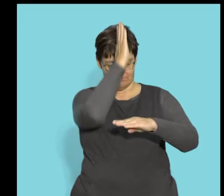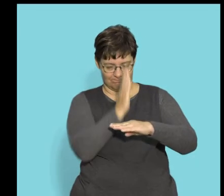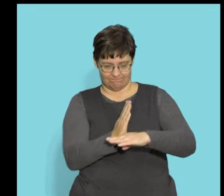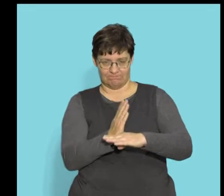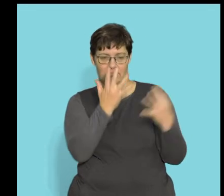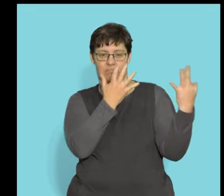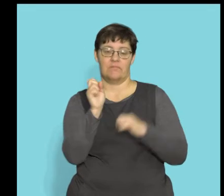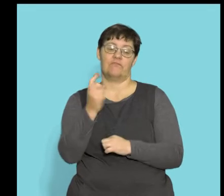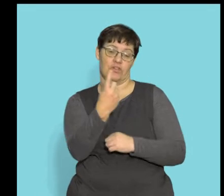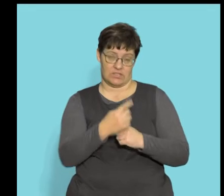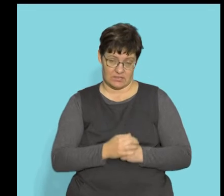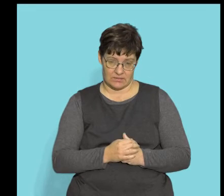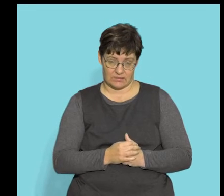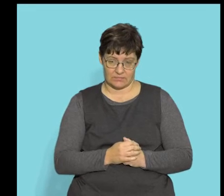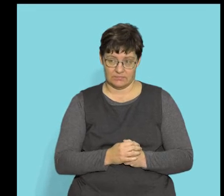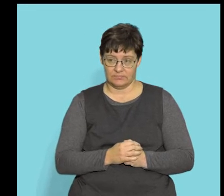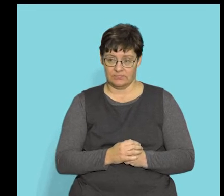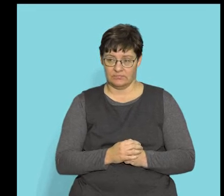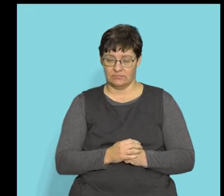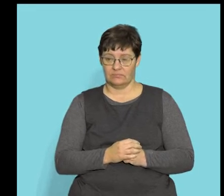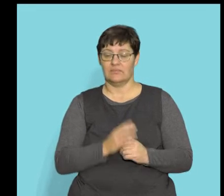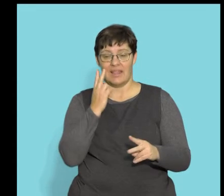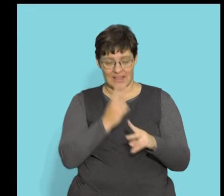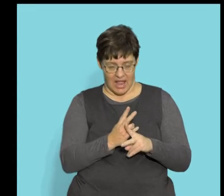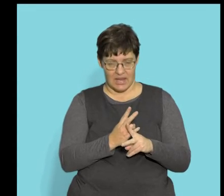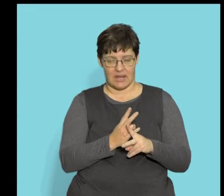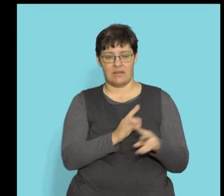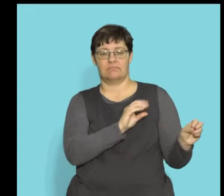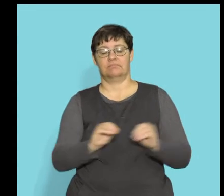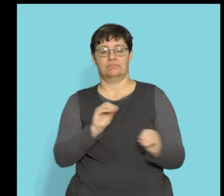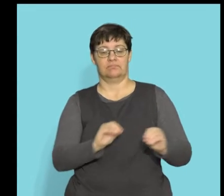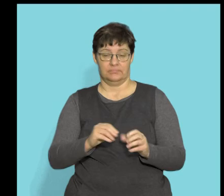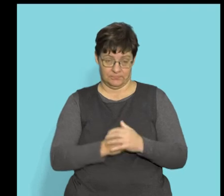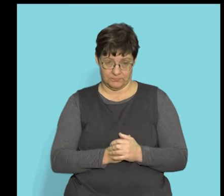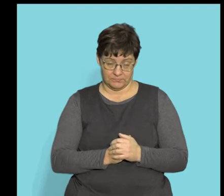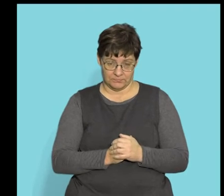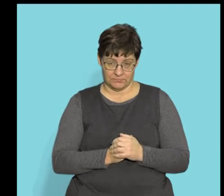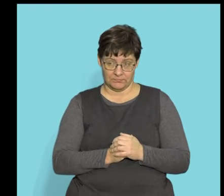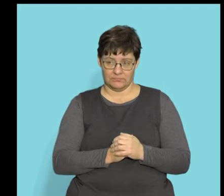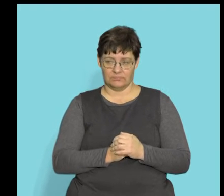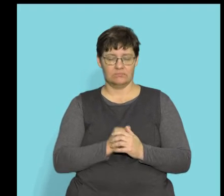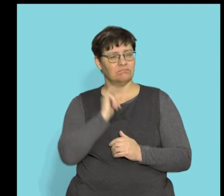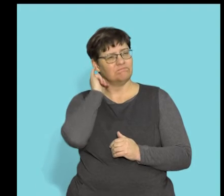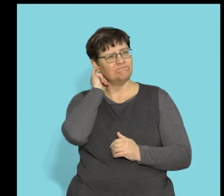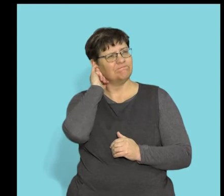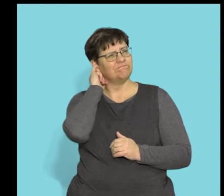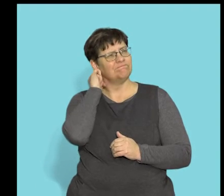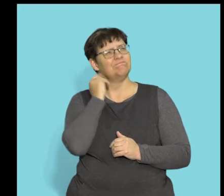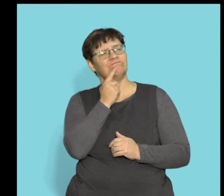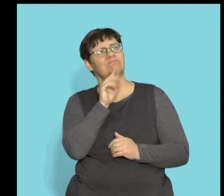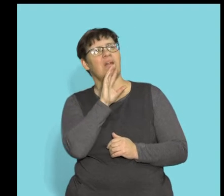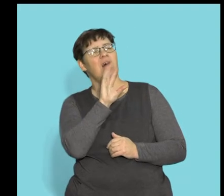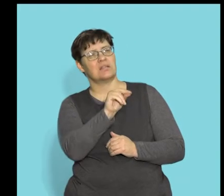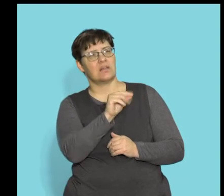the perpendicular height of the cone before substituting into the volume formula. But let me ask you, if I,